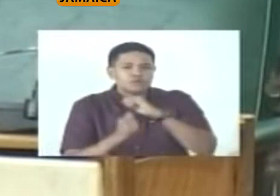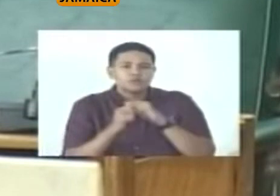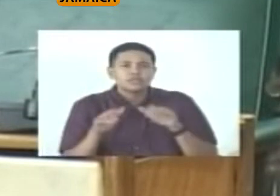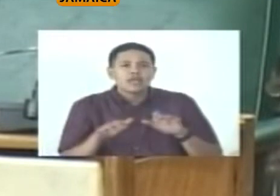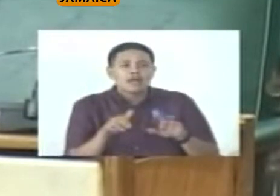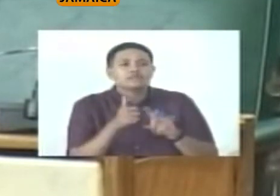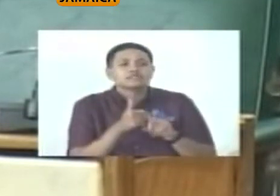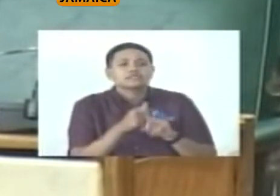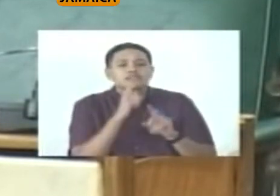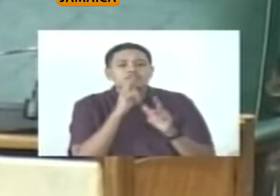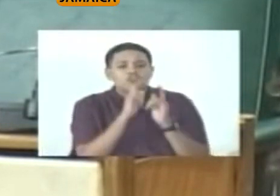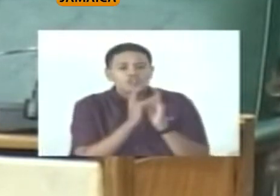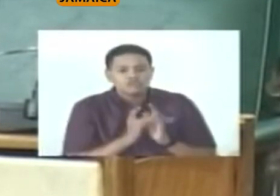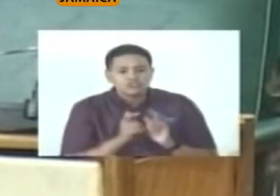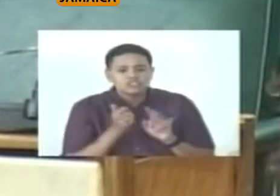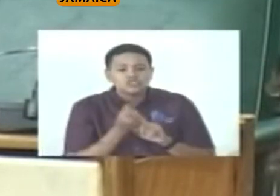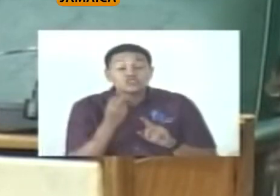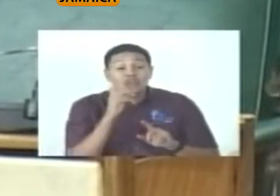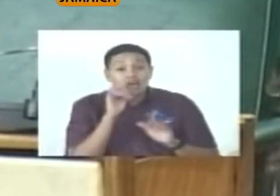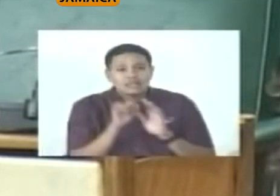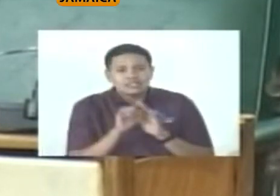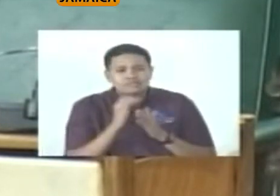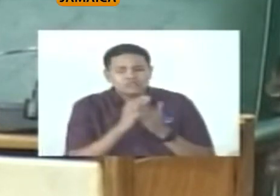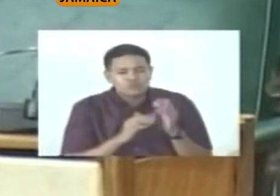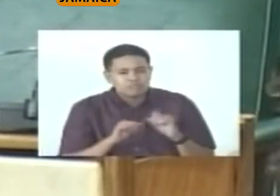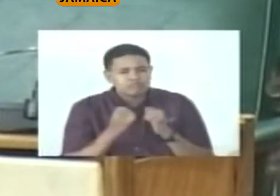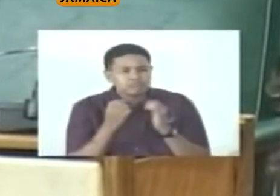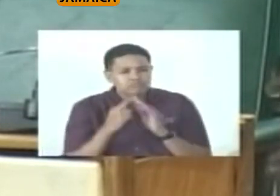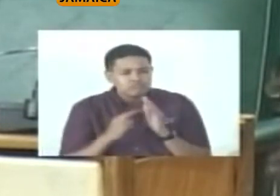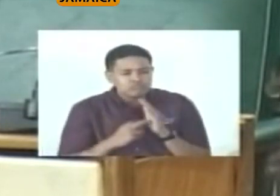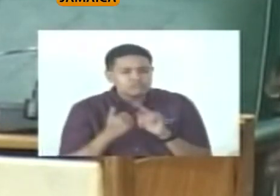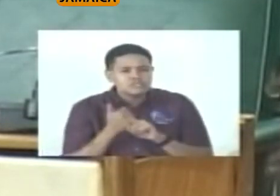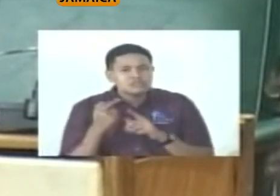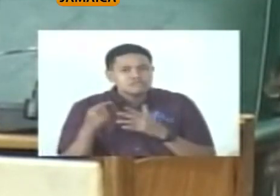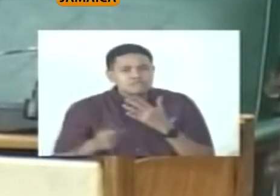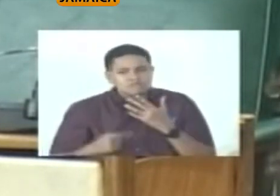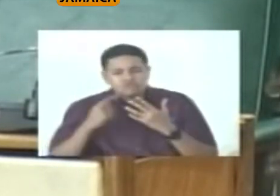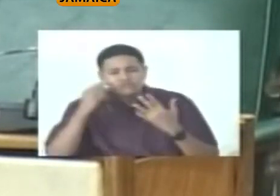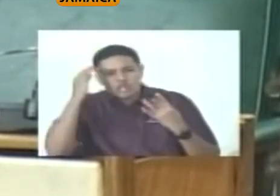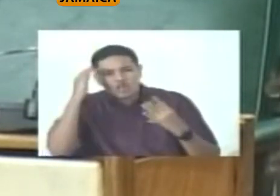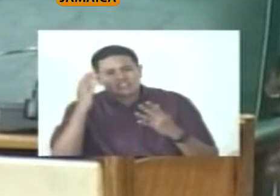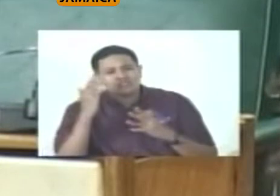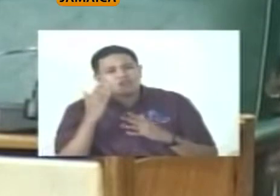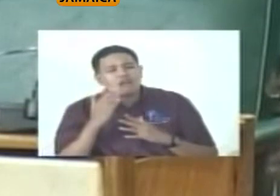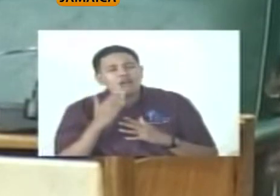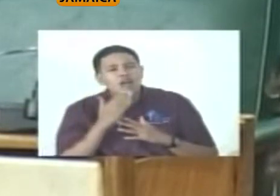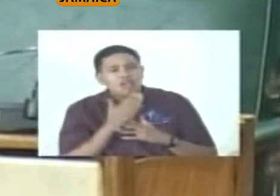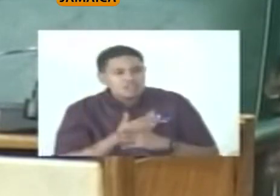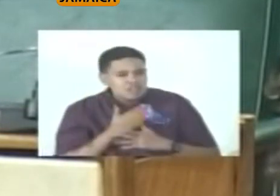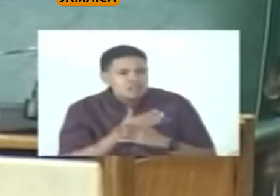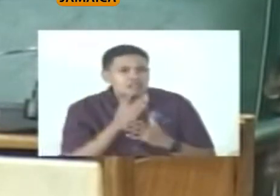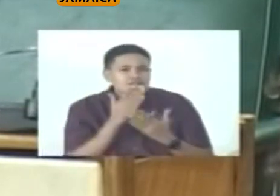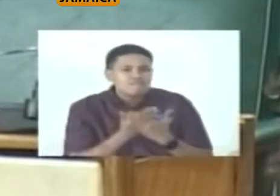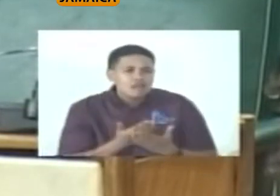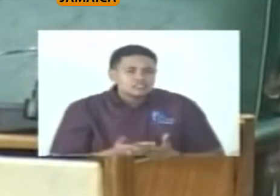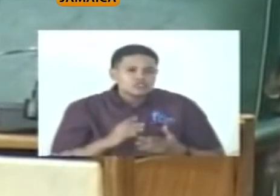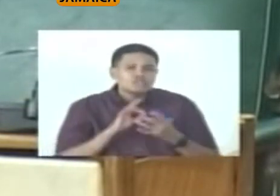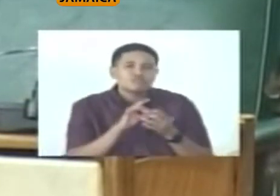current configuration also identifying some offenses that can be considered aggravating factors when it comes to